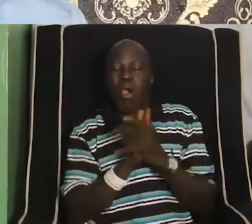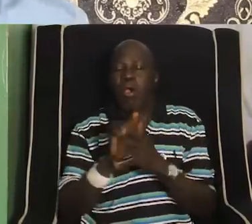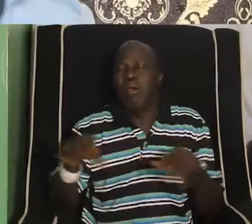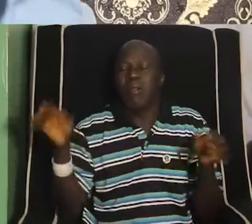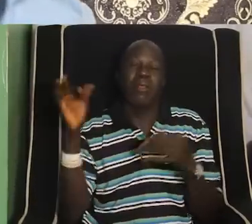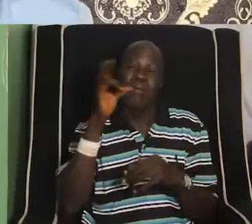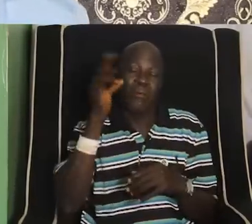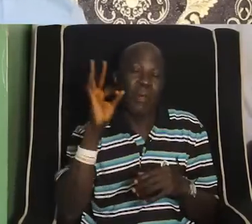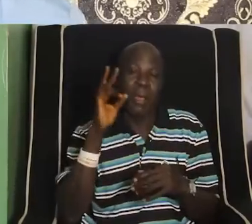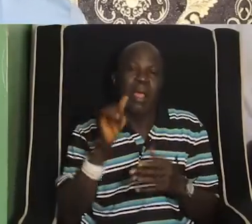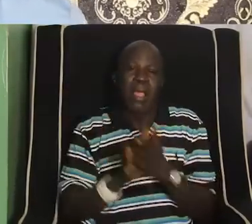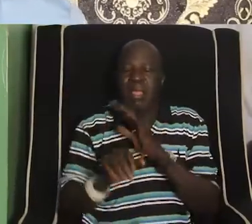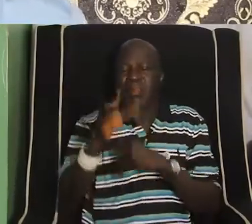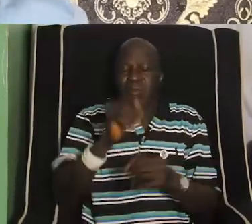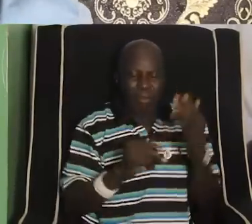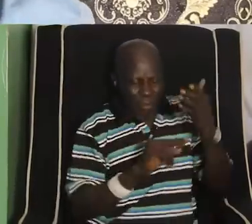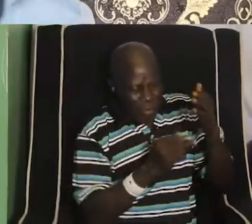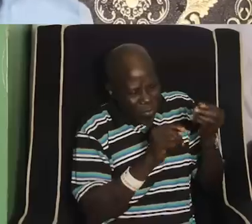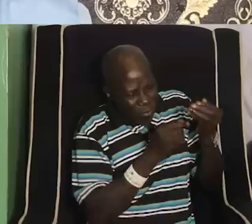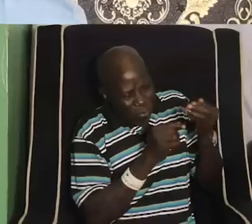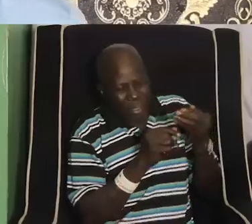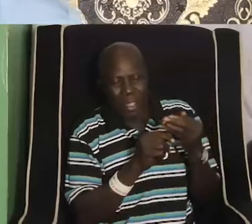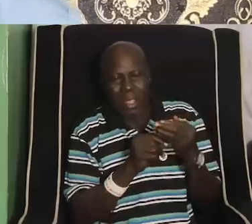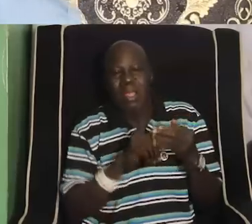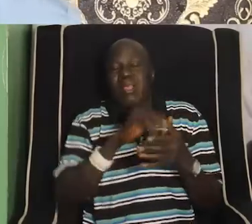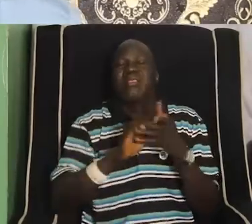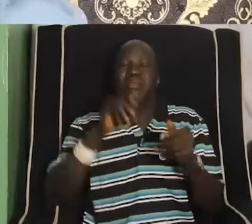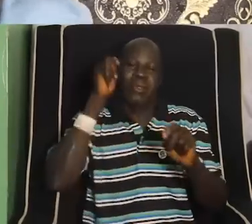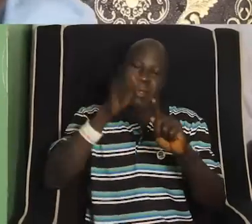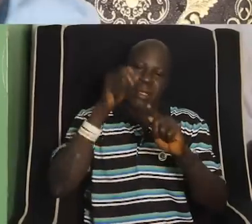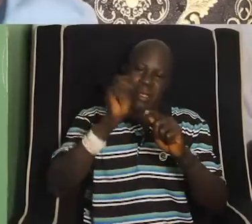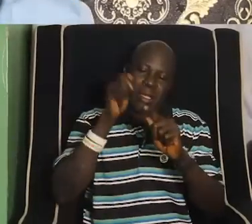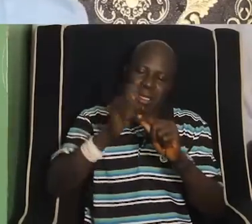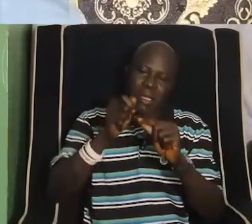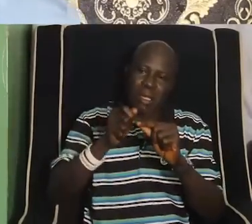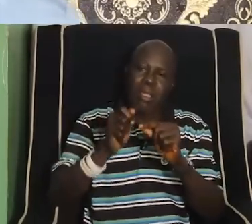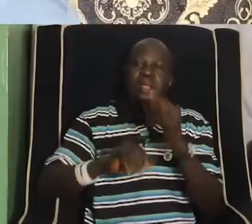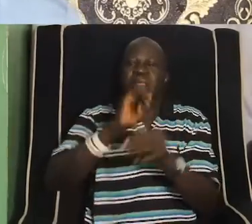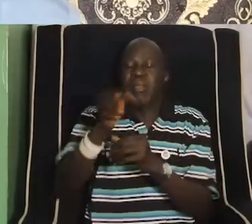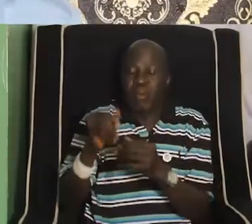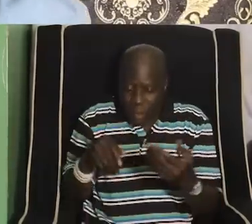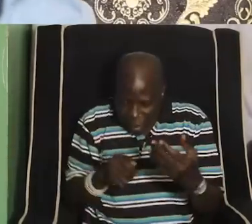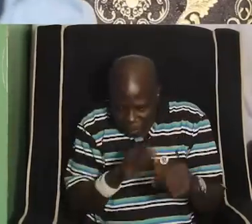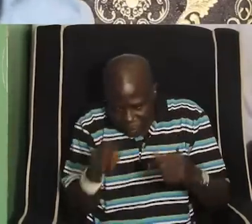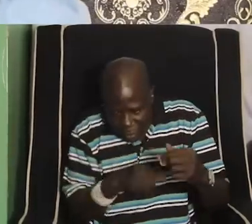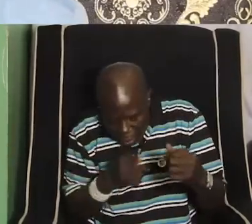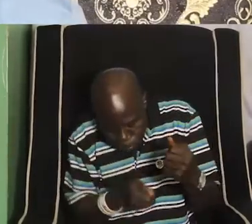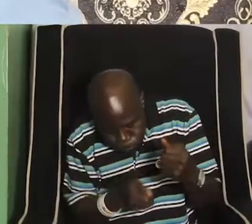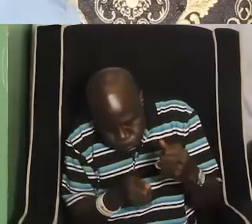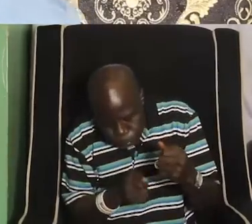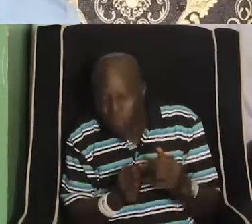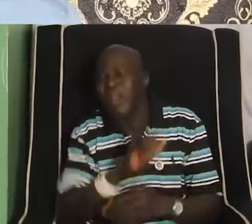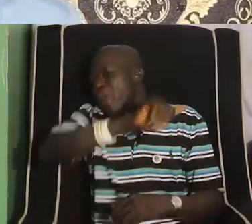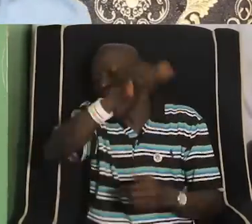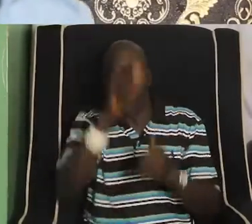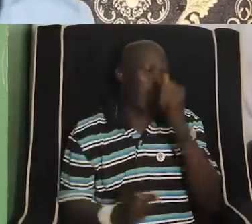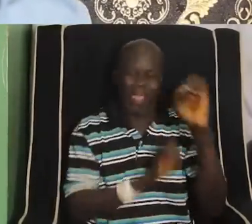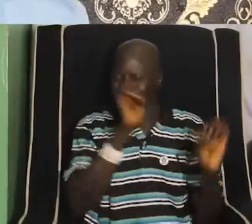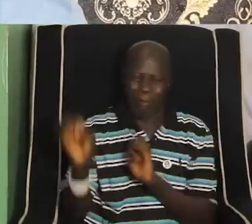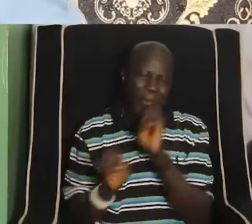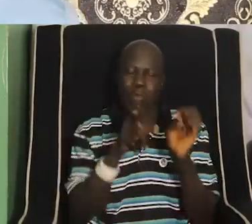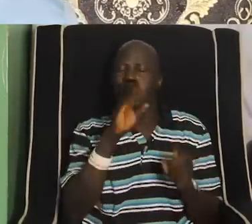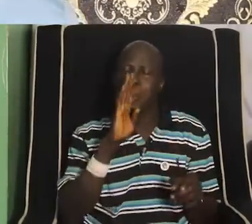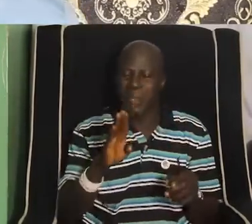if you are a farmer, Oba weather. If you are a weather, Oba carpenter. If you are a carpenter, Oba organizer. If you are a organizer, Oba battery charger. If you are a battery charger,